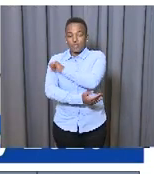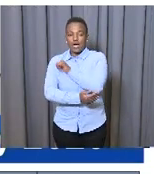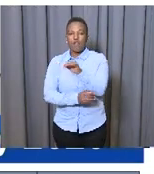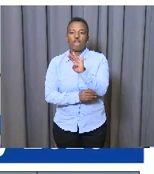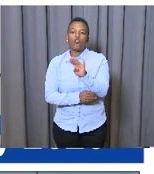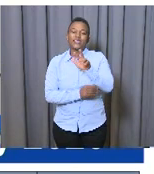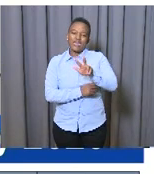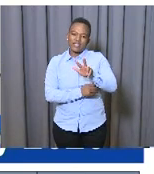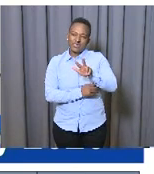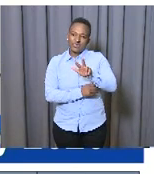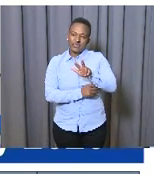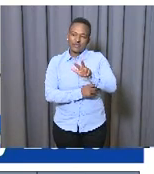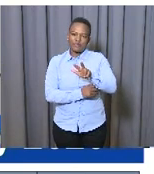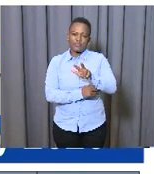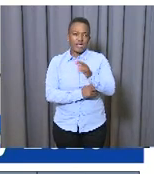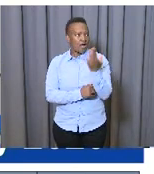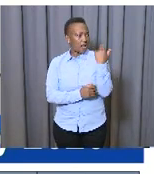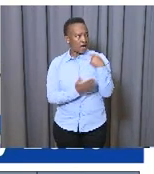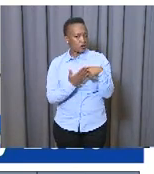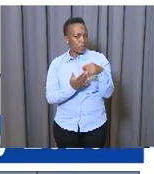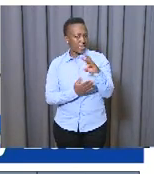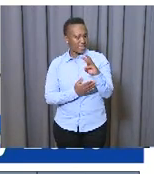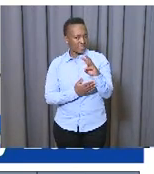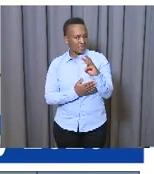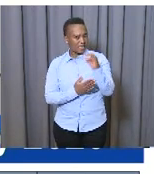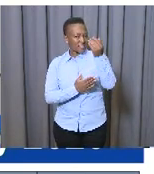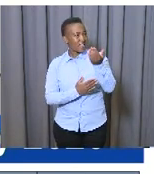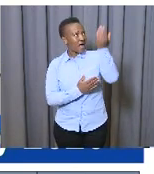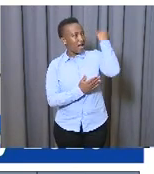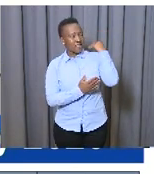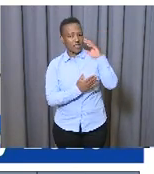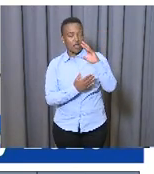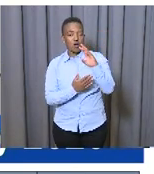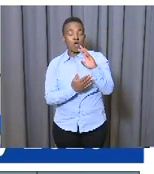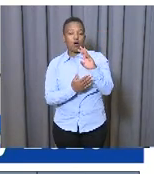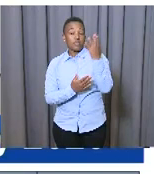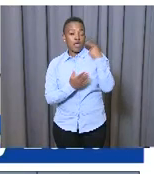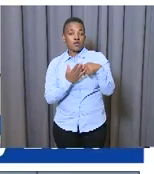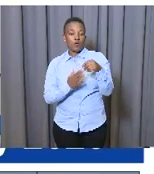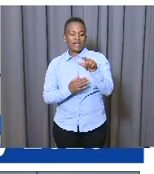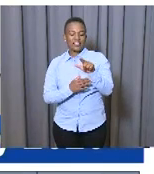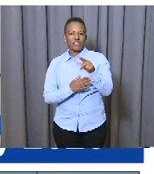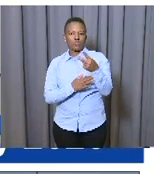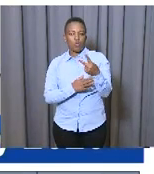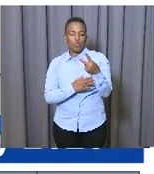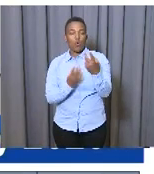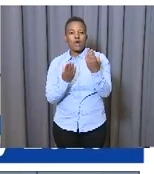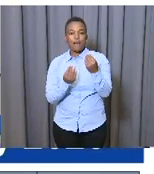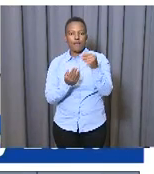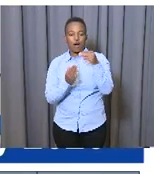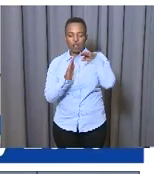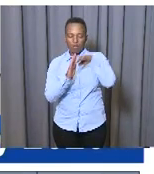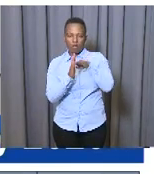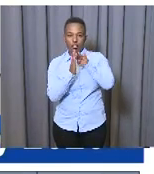were here, we had 2 weeks ago, we had 72 patients. These numbers are shifting all the time. Last week